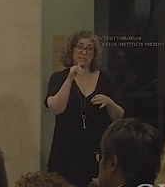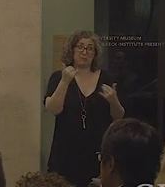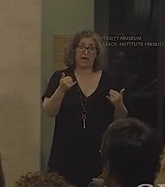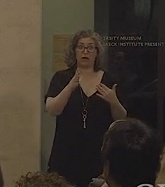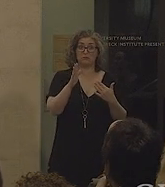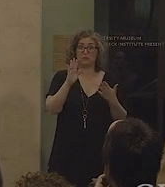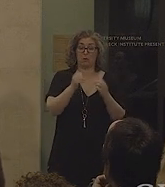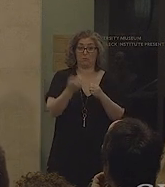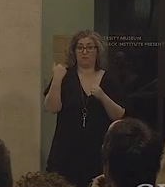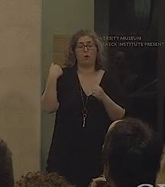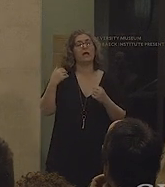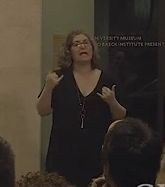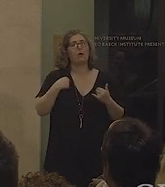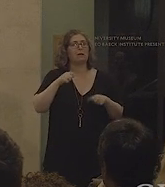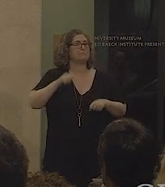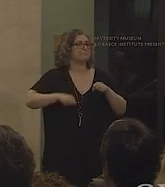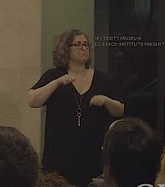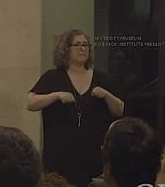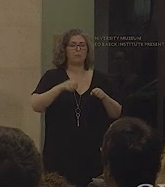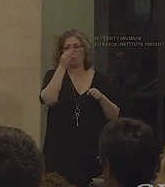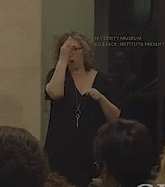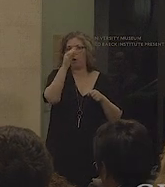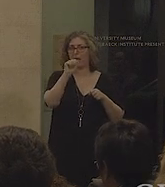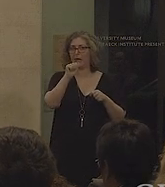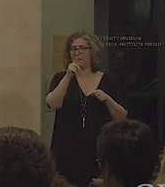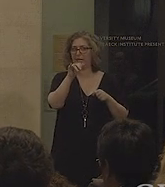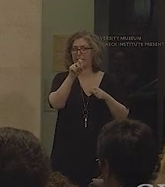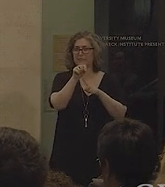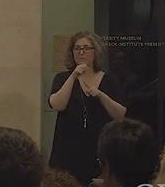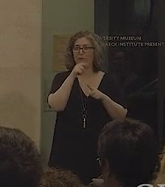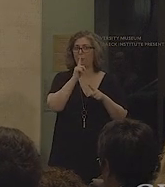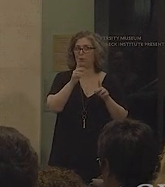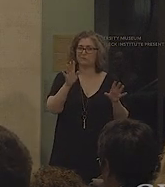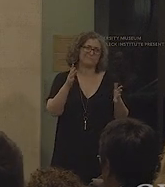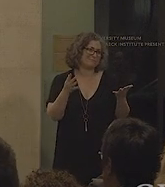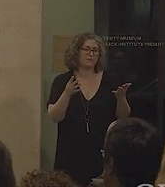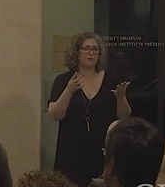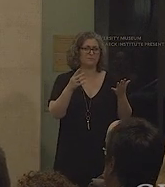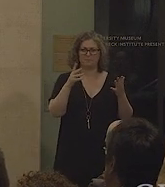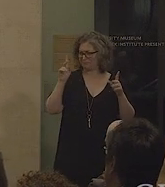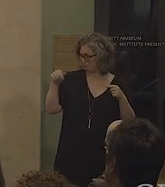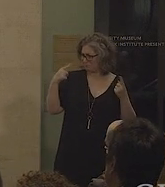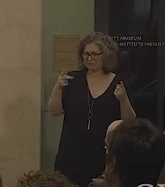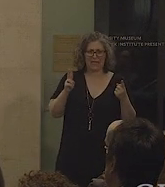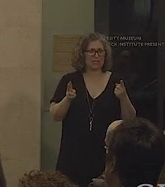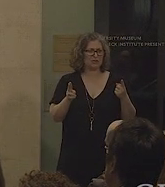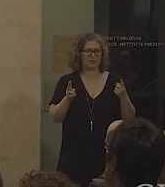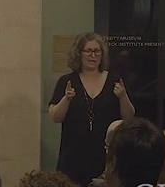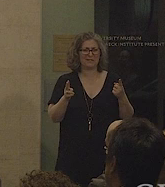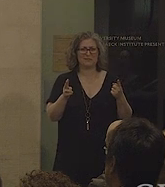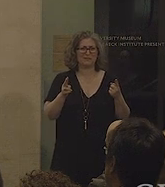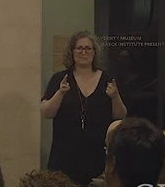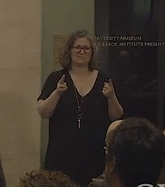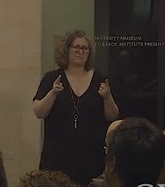I'm agnostic, verging on atheist. I'm not sure, given any history, and if anybody reads history, that certainly